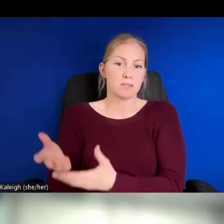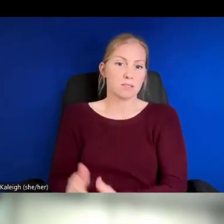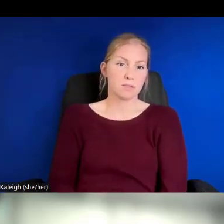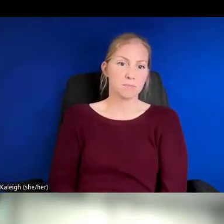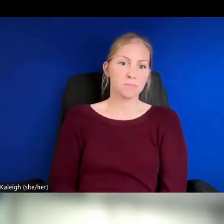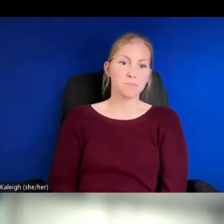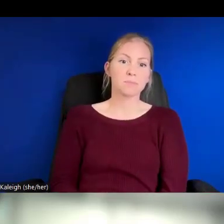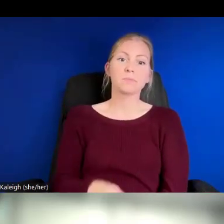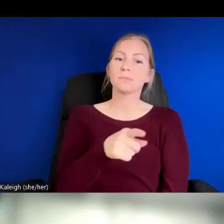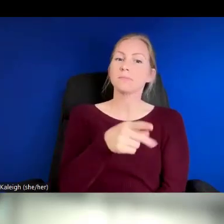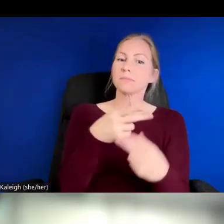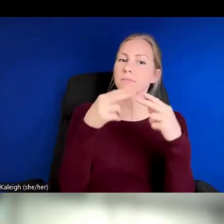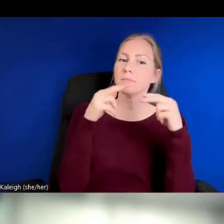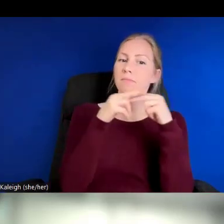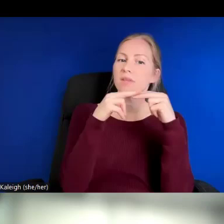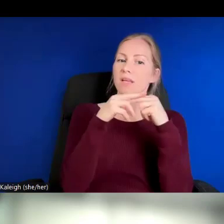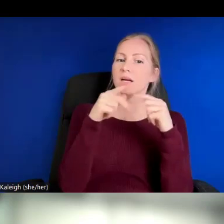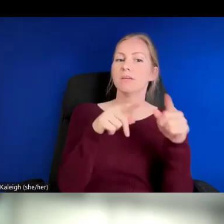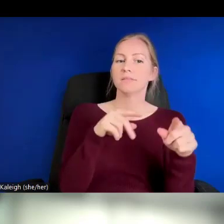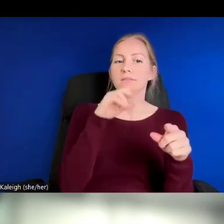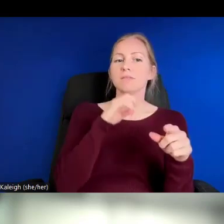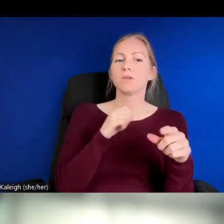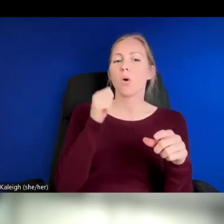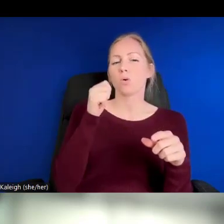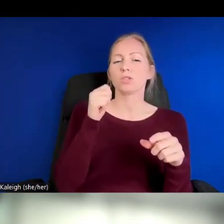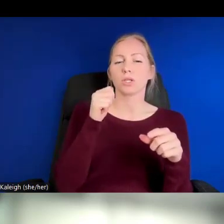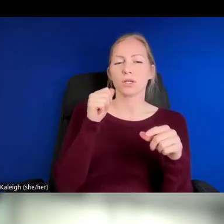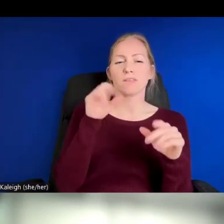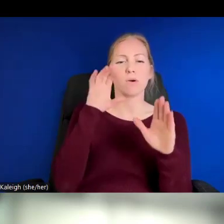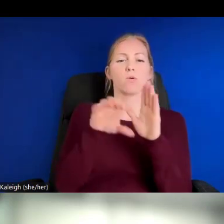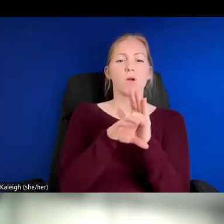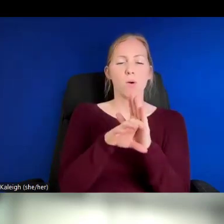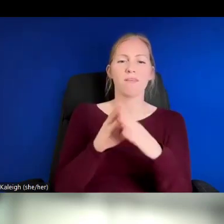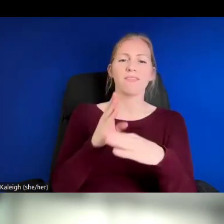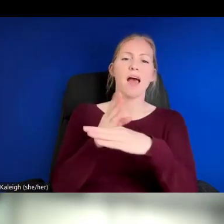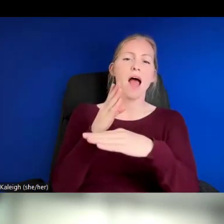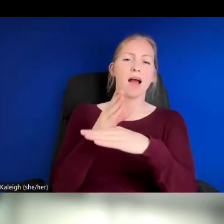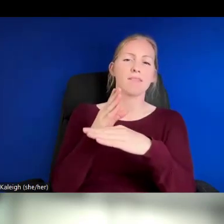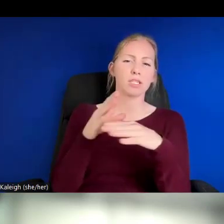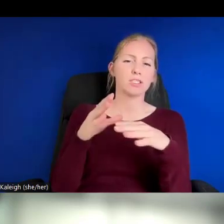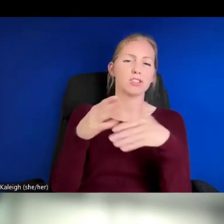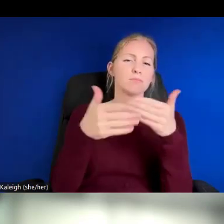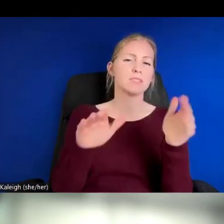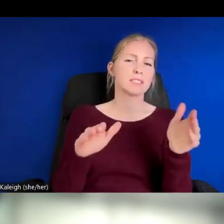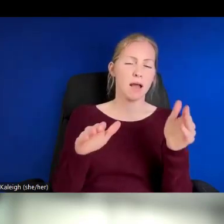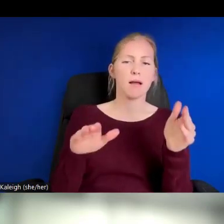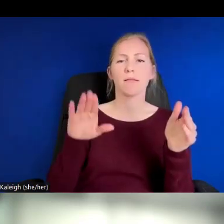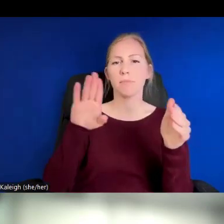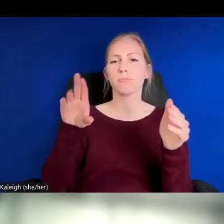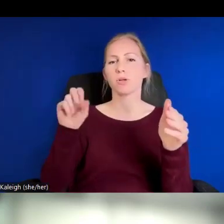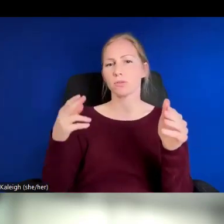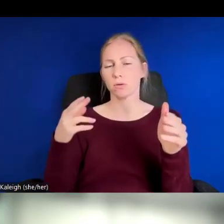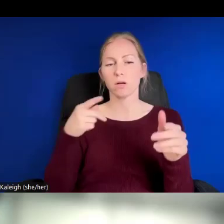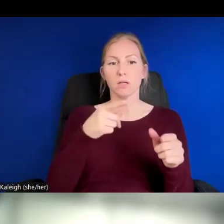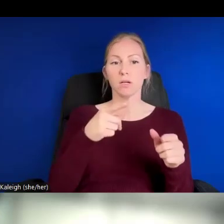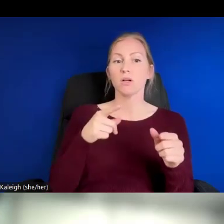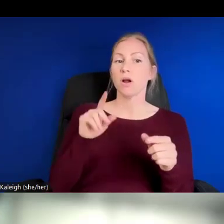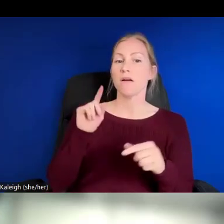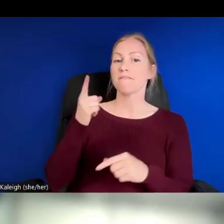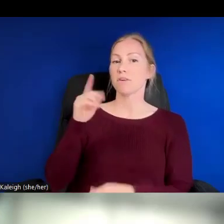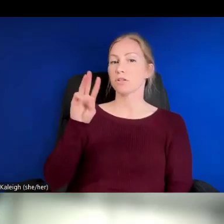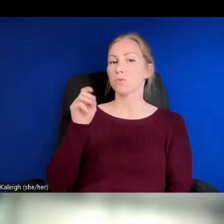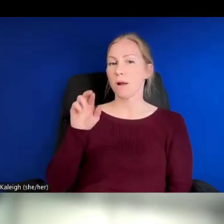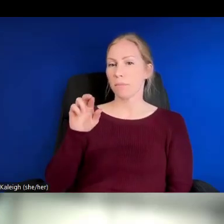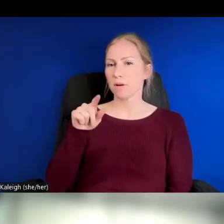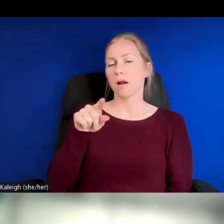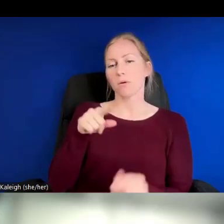This slide here depicts an older photo of the average cell at Bridgewater. We showed it at our first webinar.